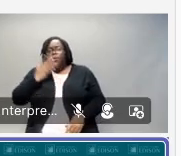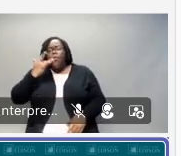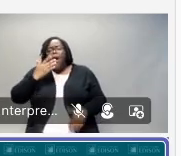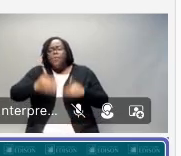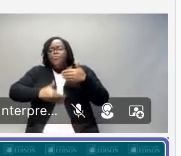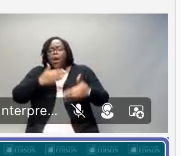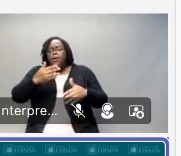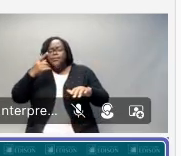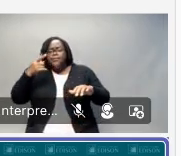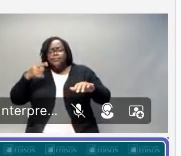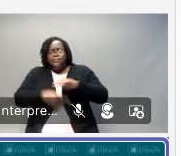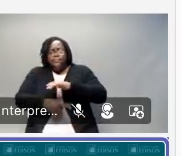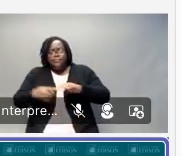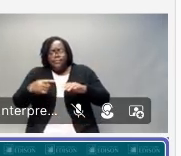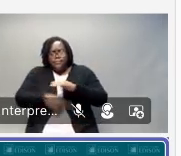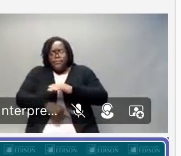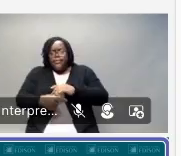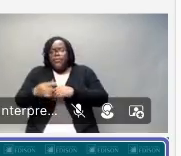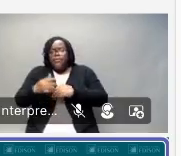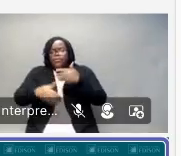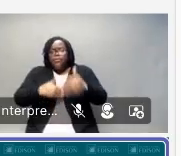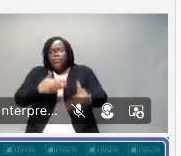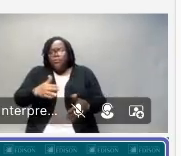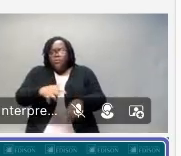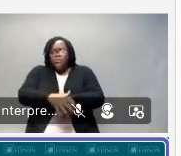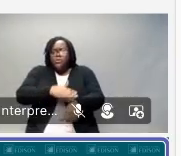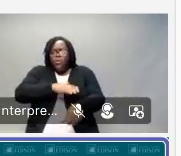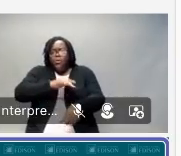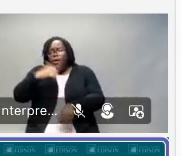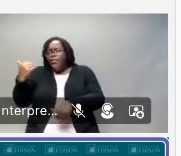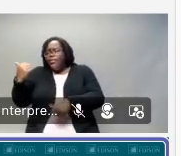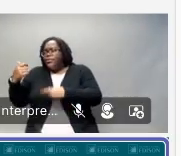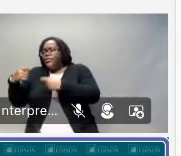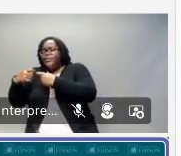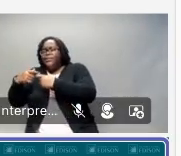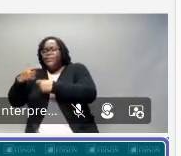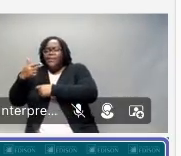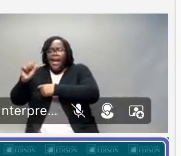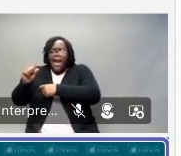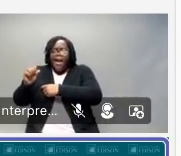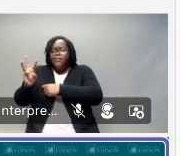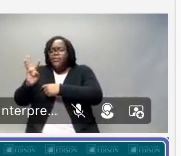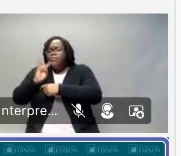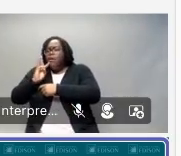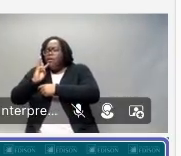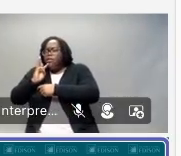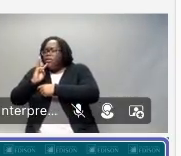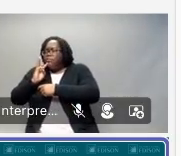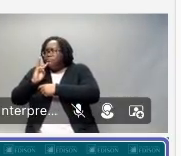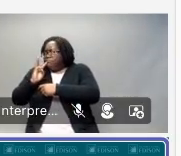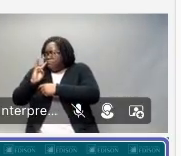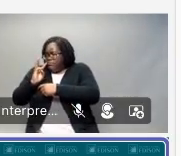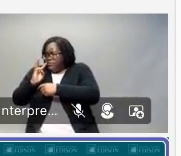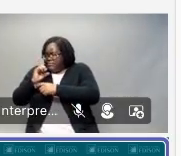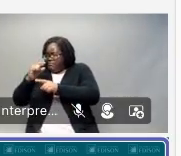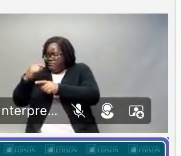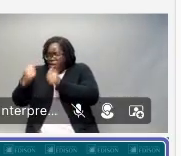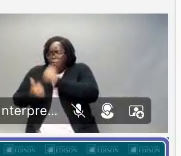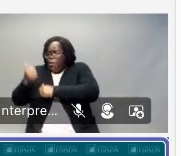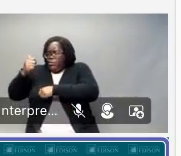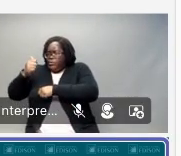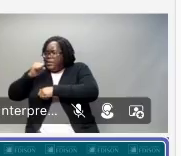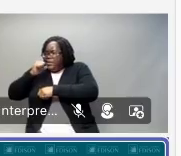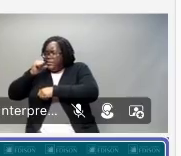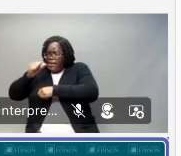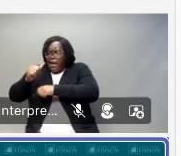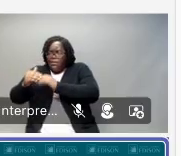undergrounding your grid so slow? Other utilities, gas and water, manage to not be above ground for the majority of the grid. Why